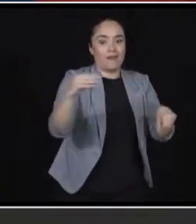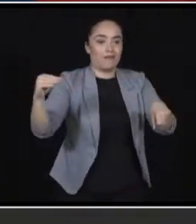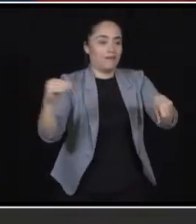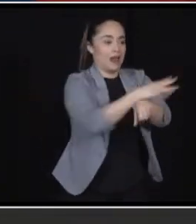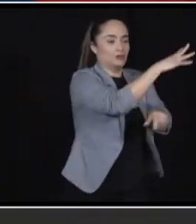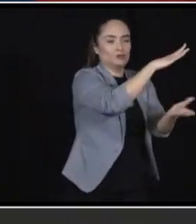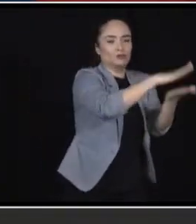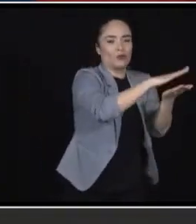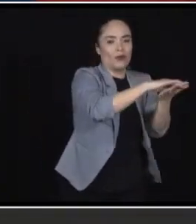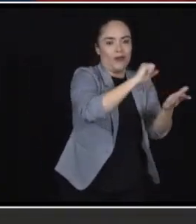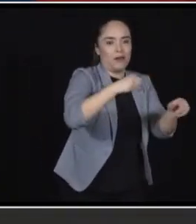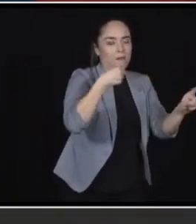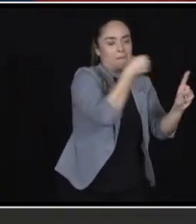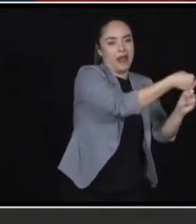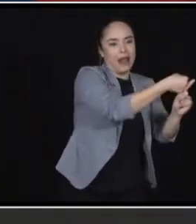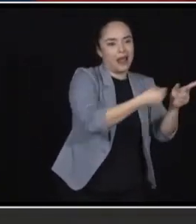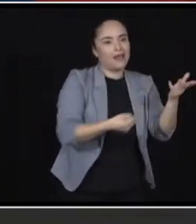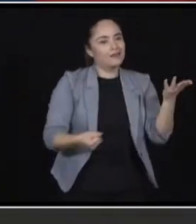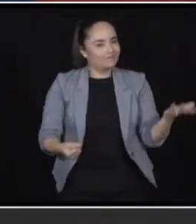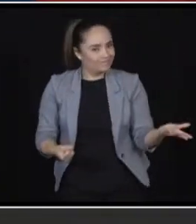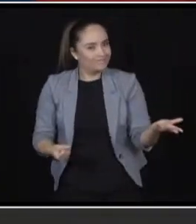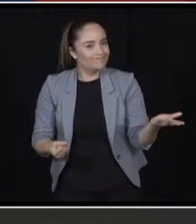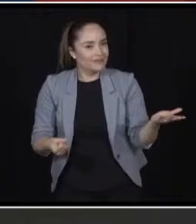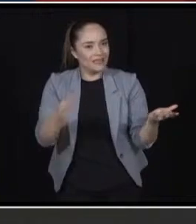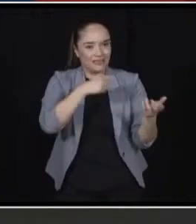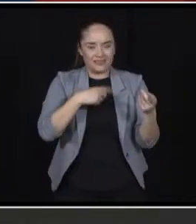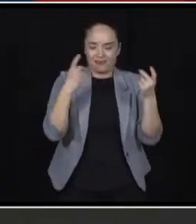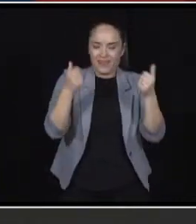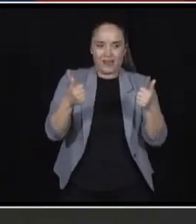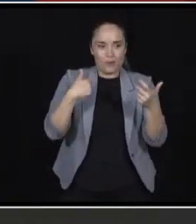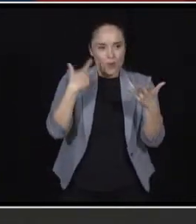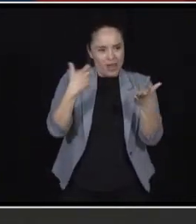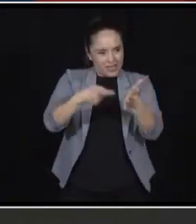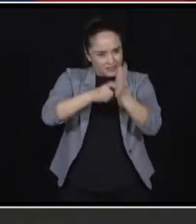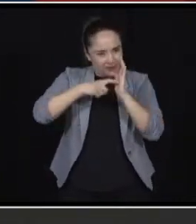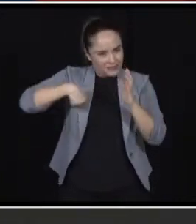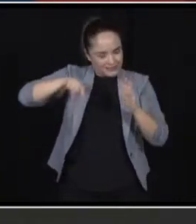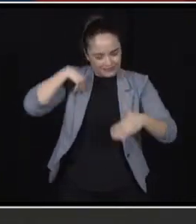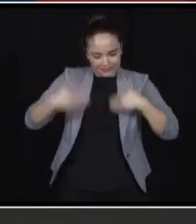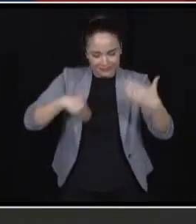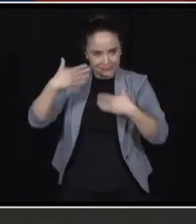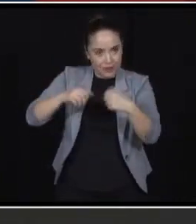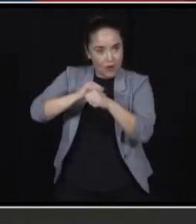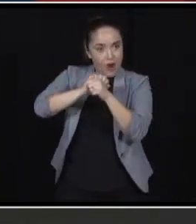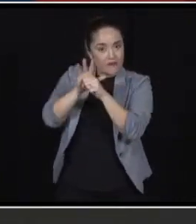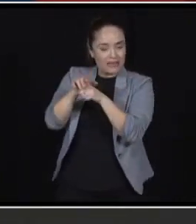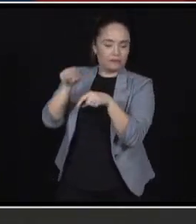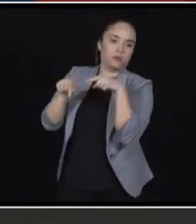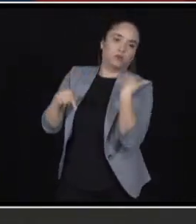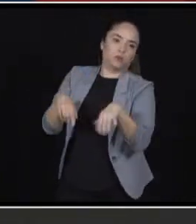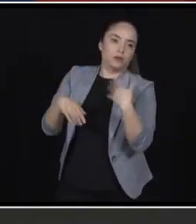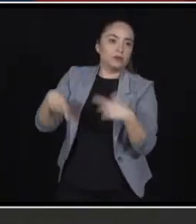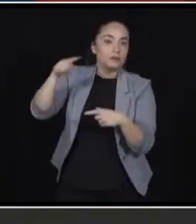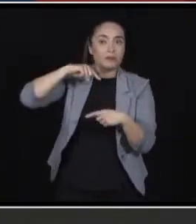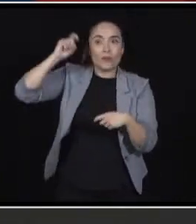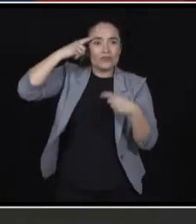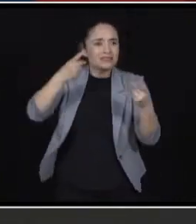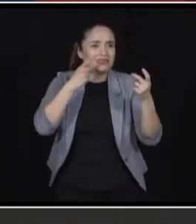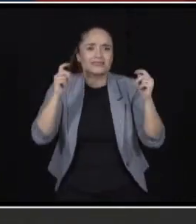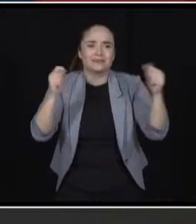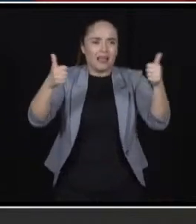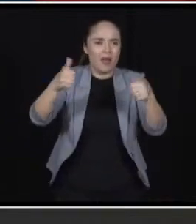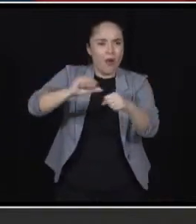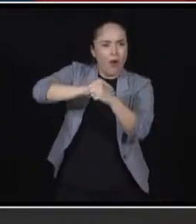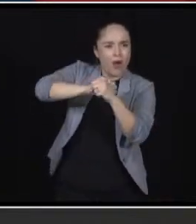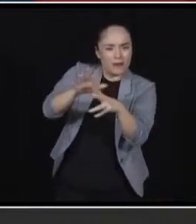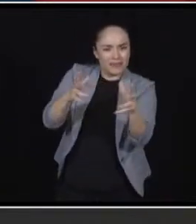quick. I think COVID-19 requires us to be decisive and move at COVID speed, as the Premier has said before. And we're just going to continue to do what's right. And I know